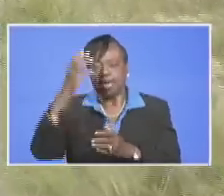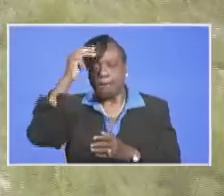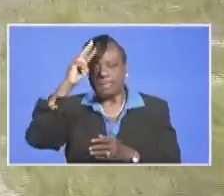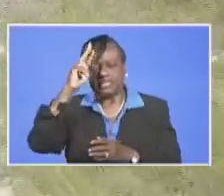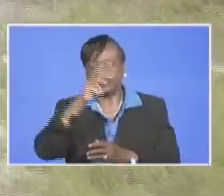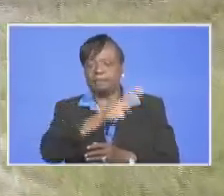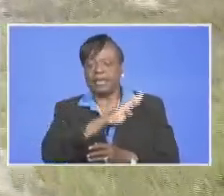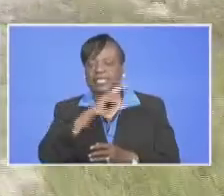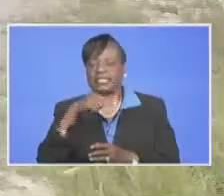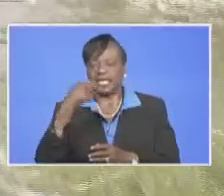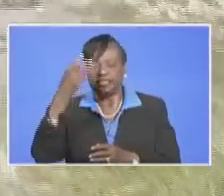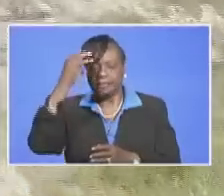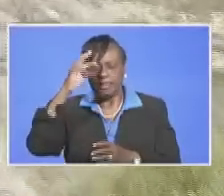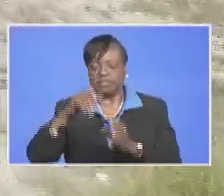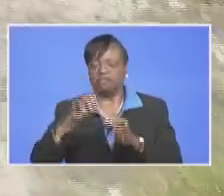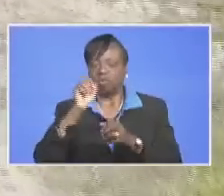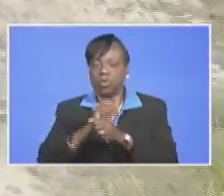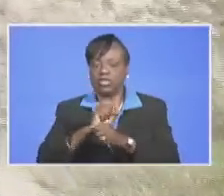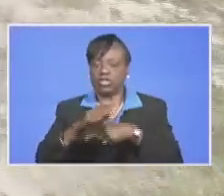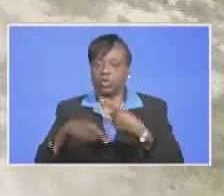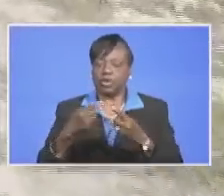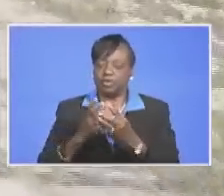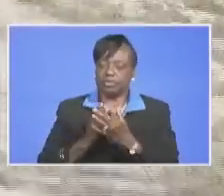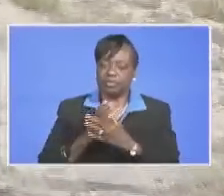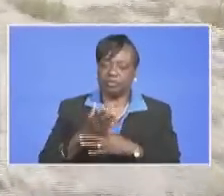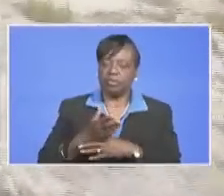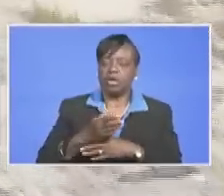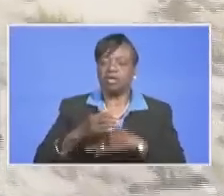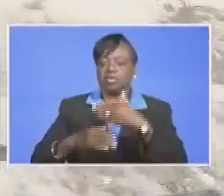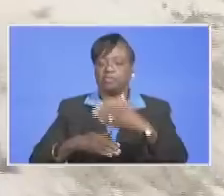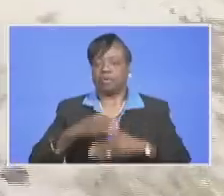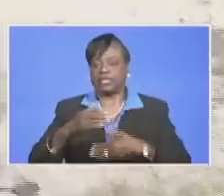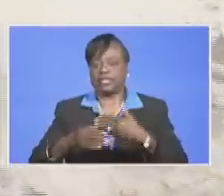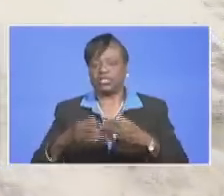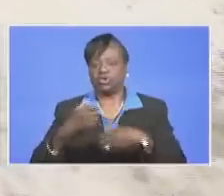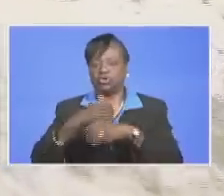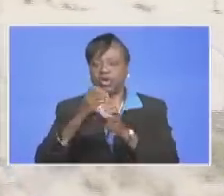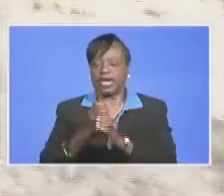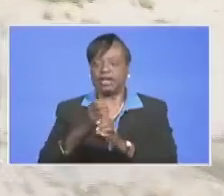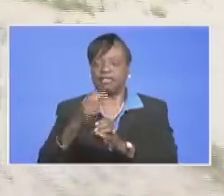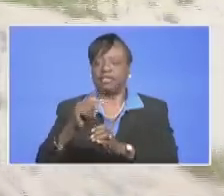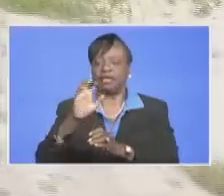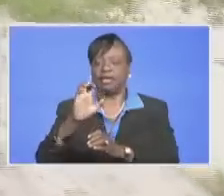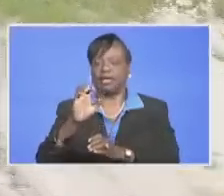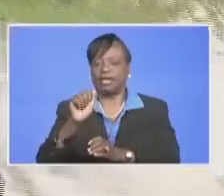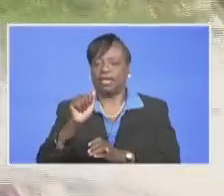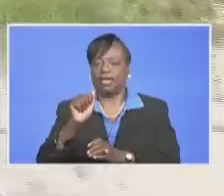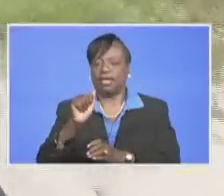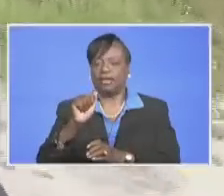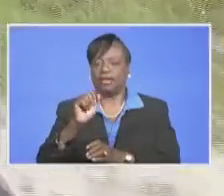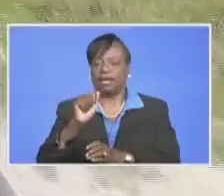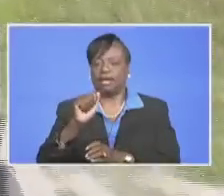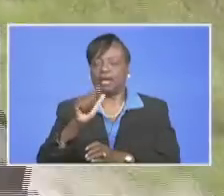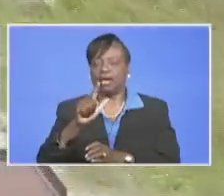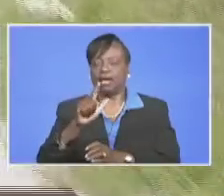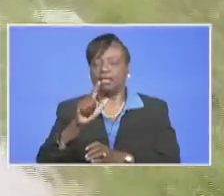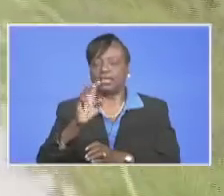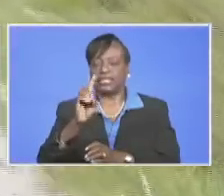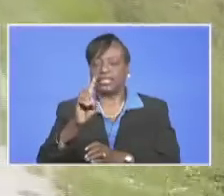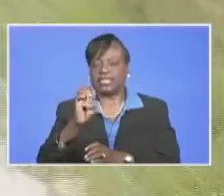Ministry of Works is going through the tender process to create the cul-de-sac, but insists residents must be careful how they use the